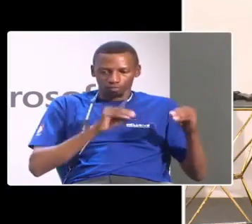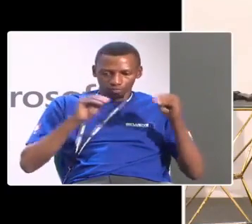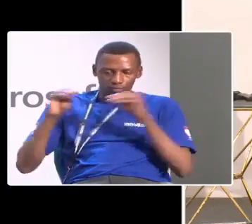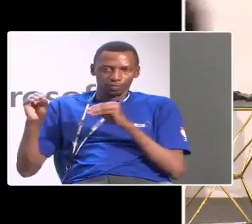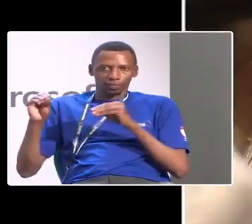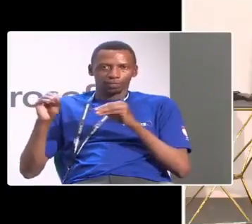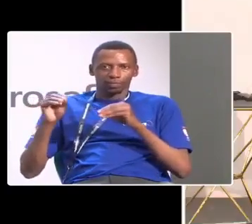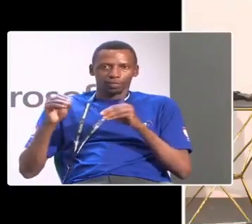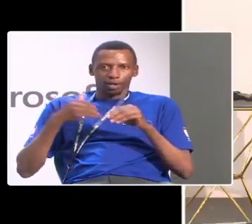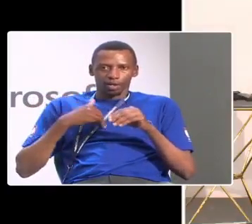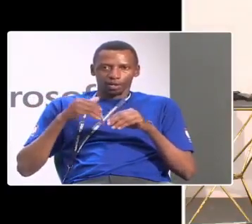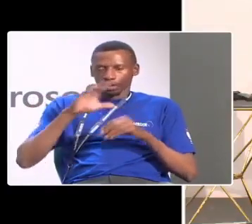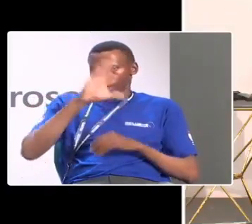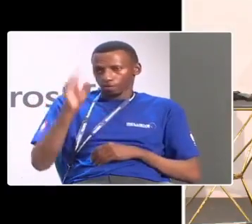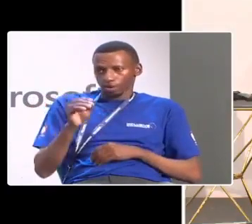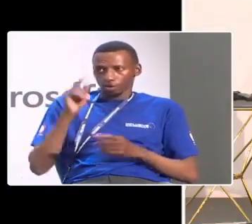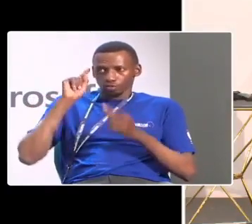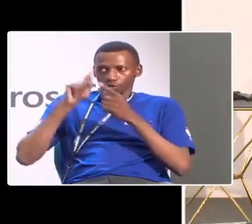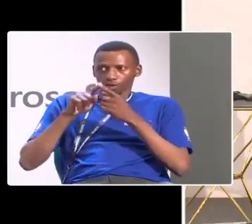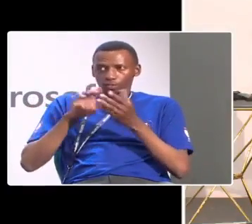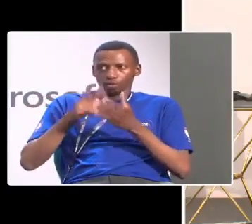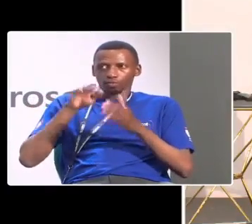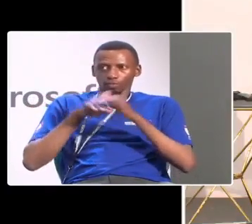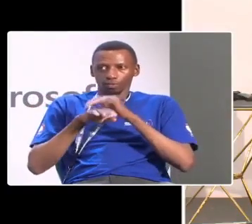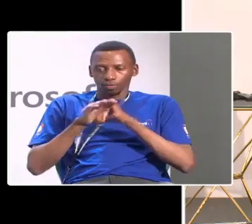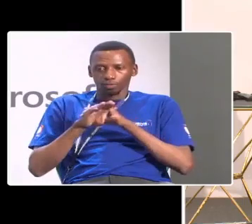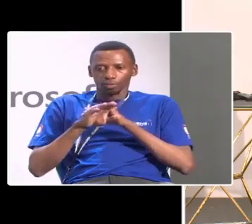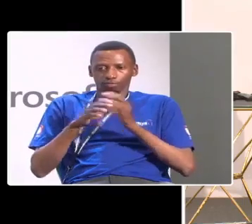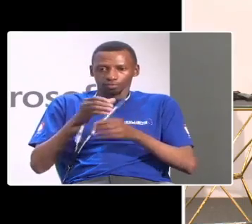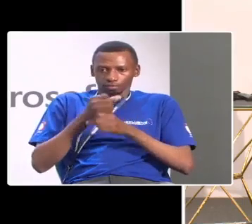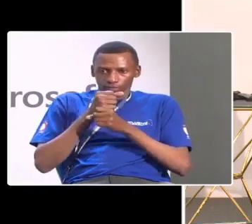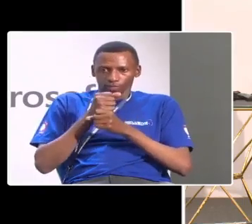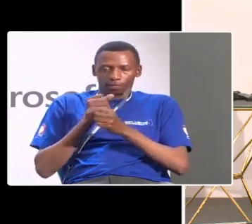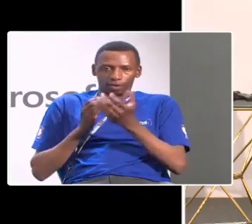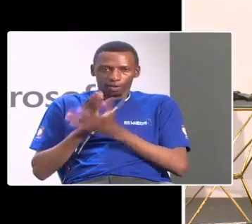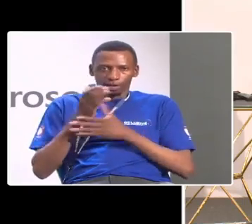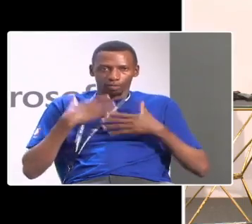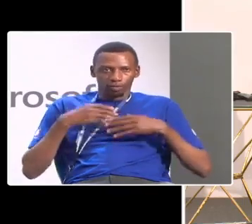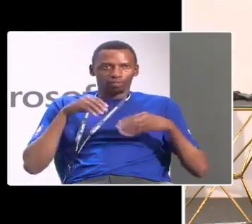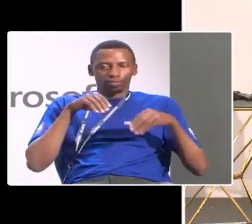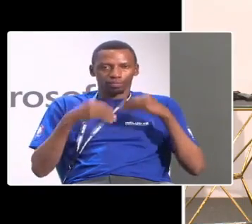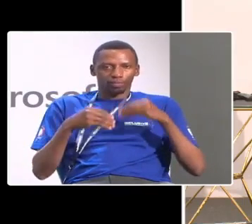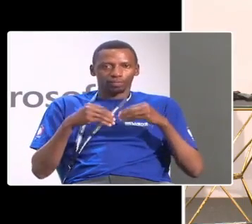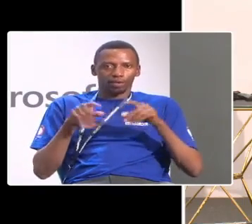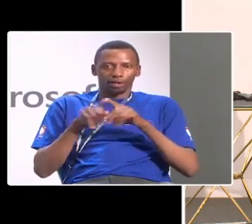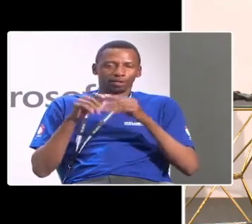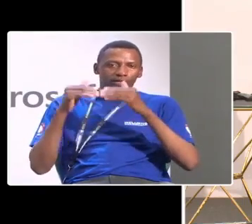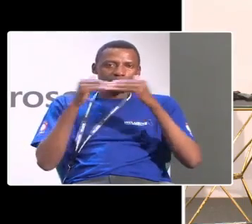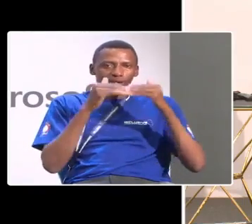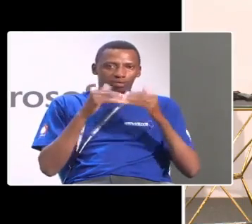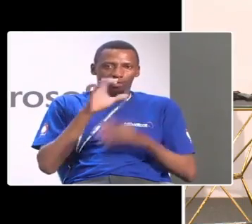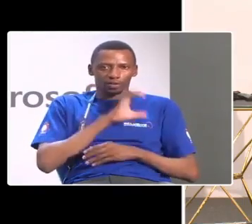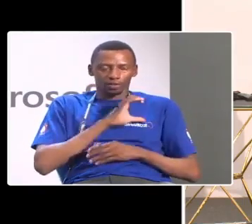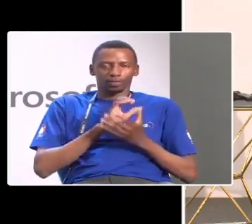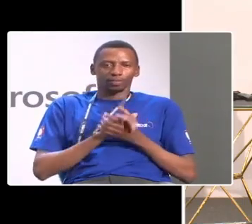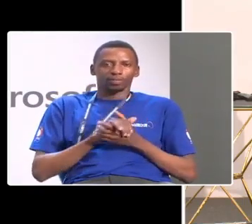more accessibility and a drive to uphold the rights of people with disabilities as equal citizens, and that was also